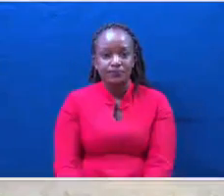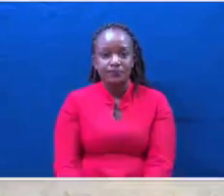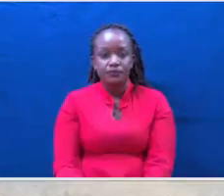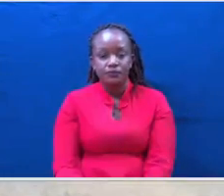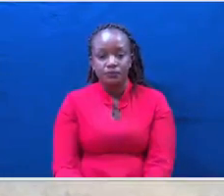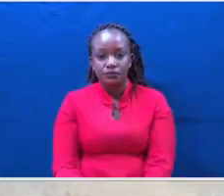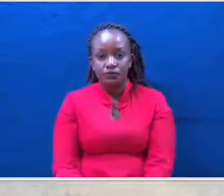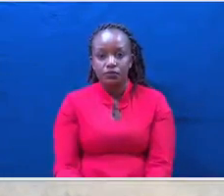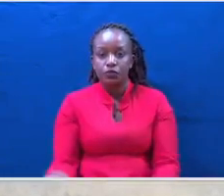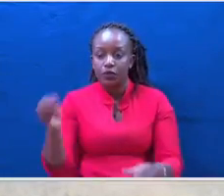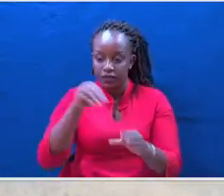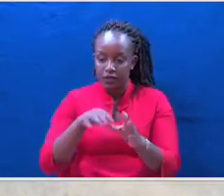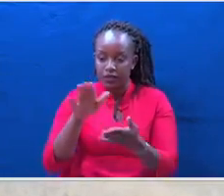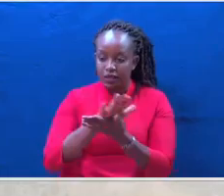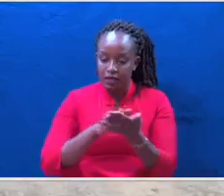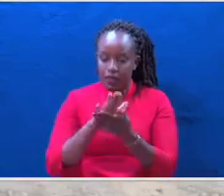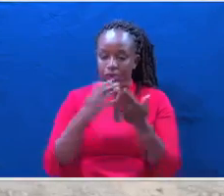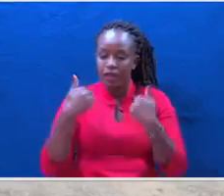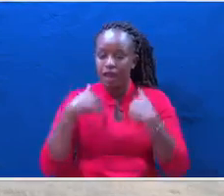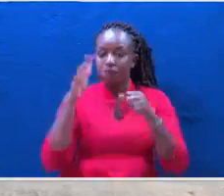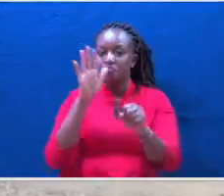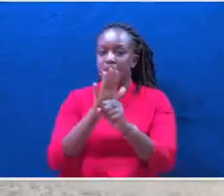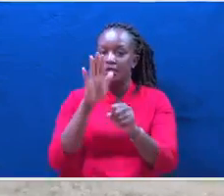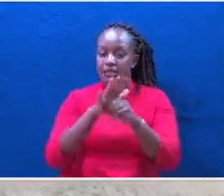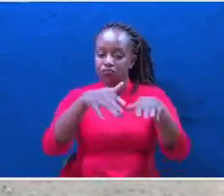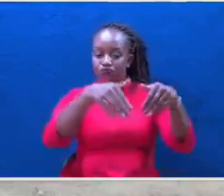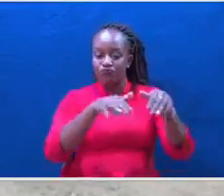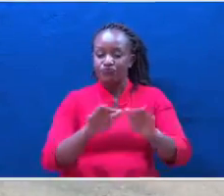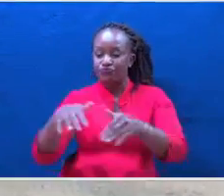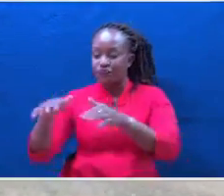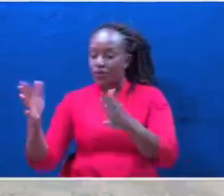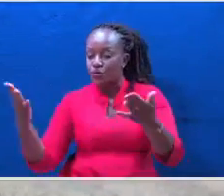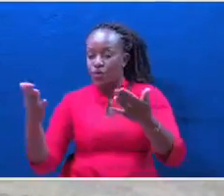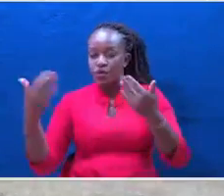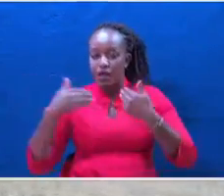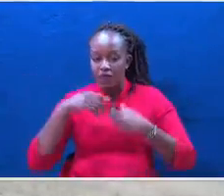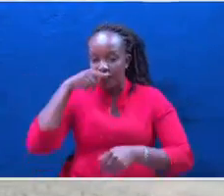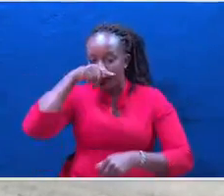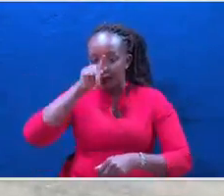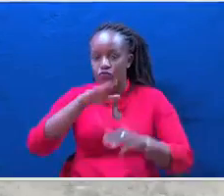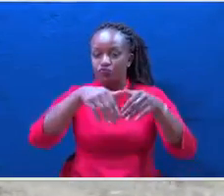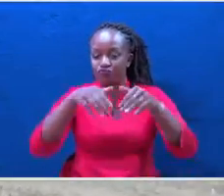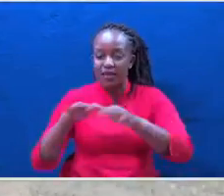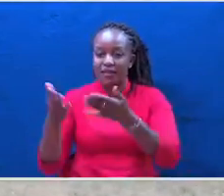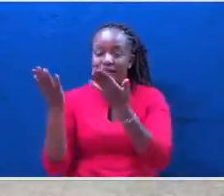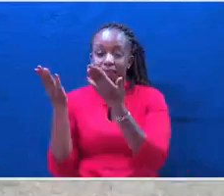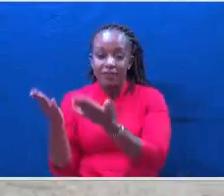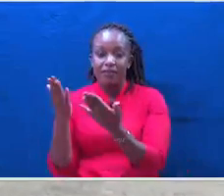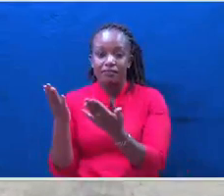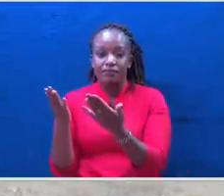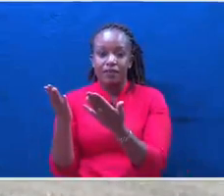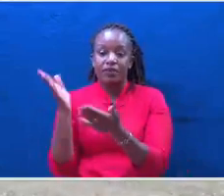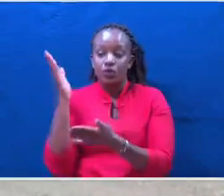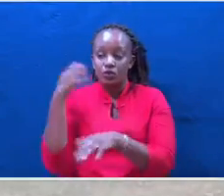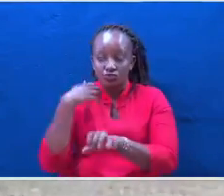Within the conservancy, there are tens of gravestones to mark the deaths of rhinos killed by poachers. Rangers here say the tombstones